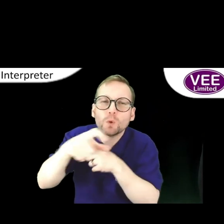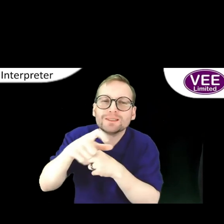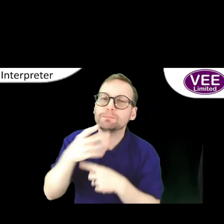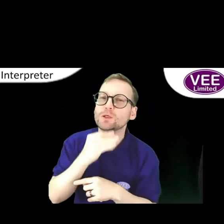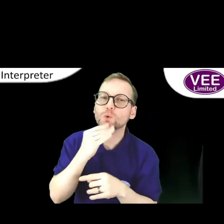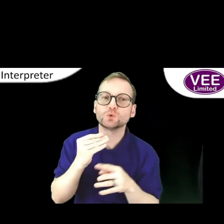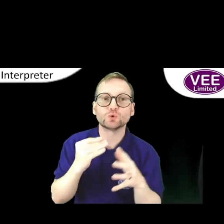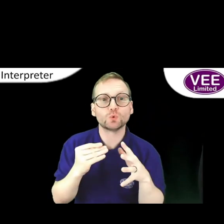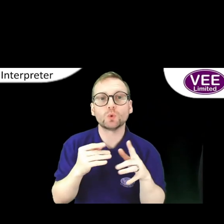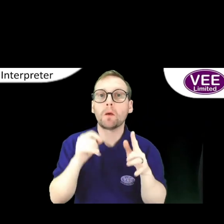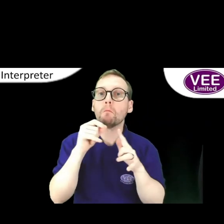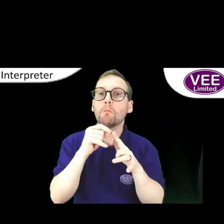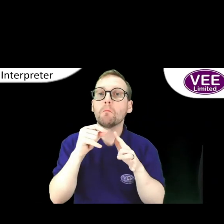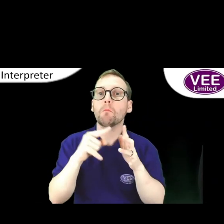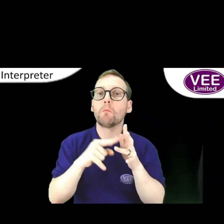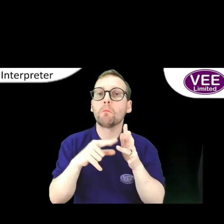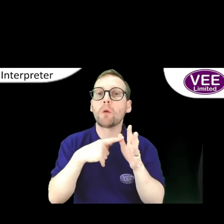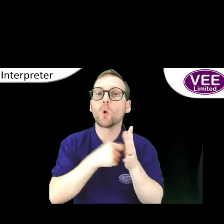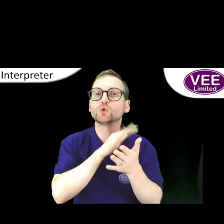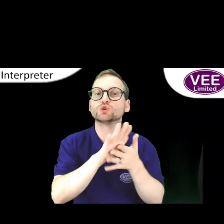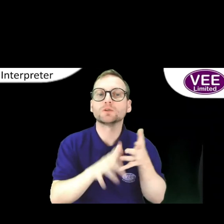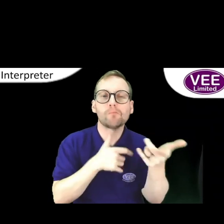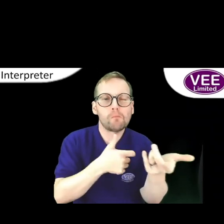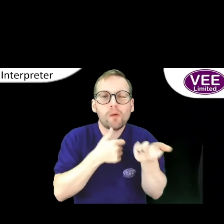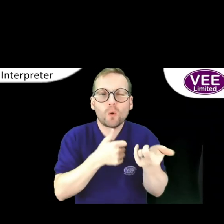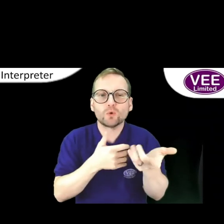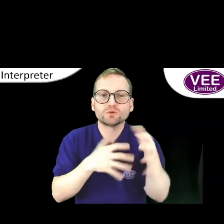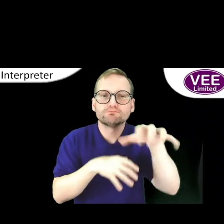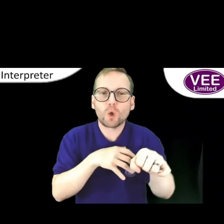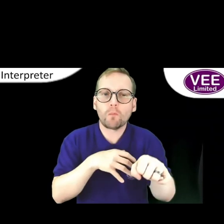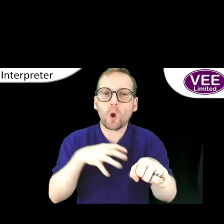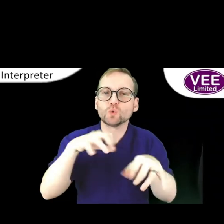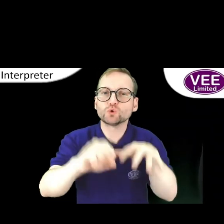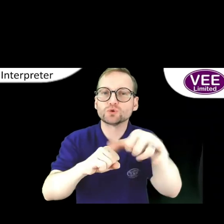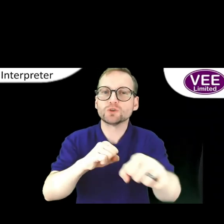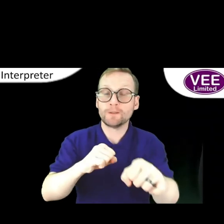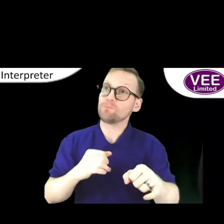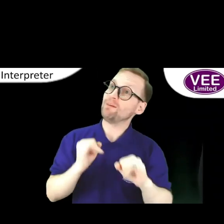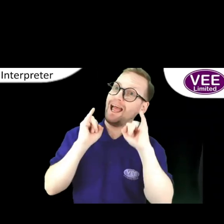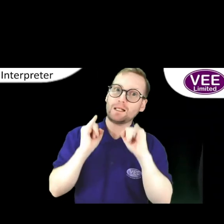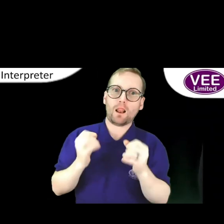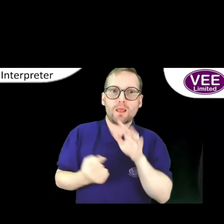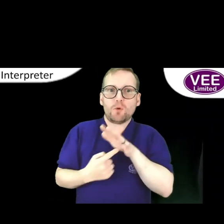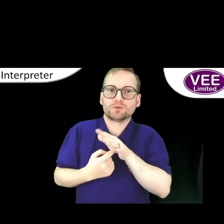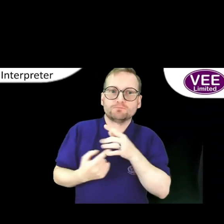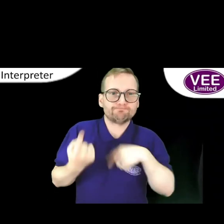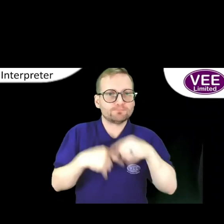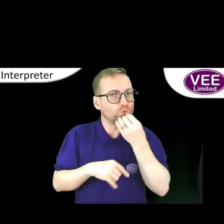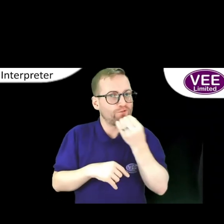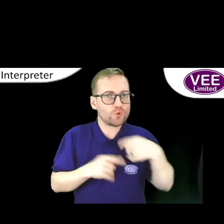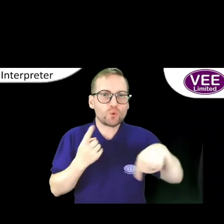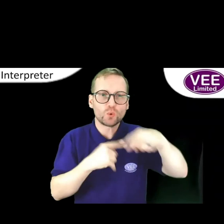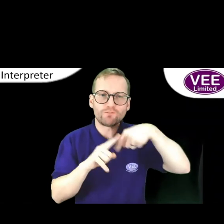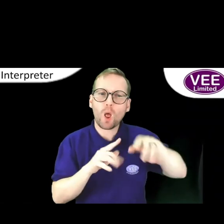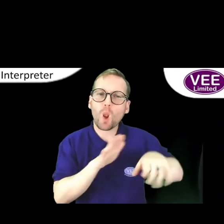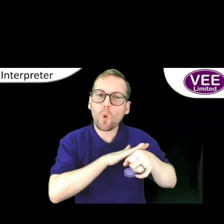poach. And the poaching that they did on these lands was a kind of vital supplement to the food that they were able to